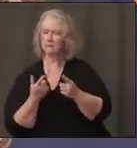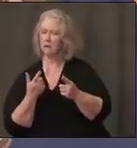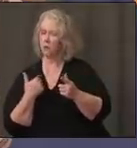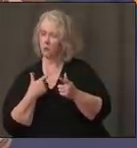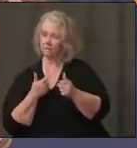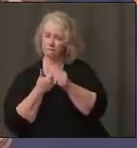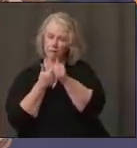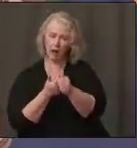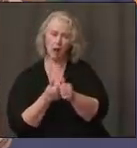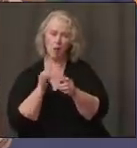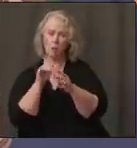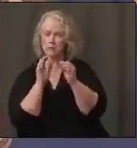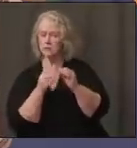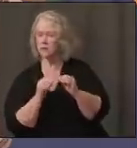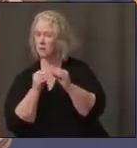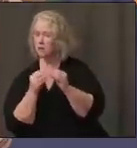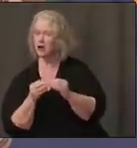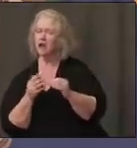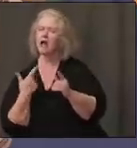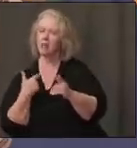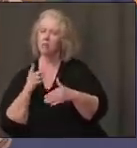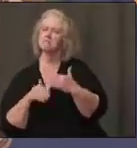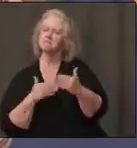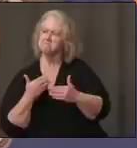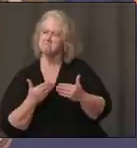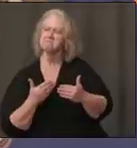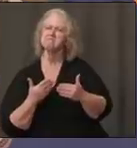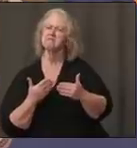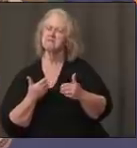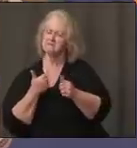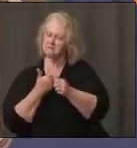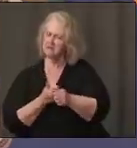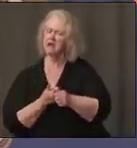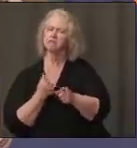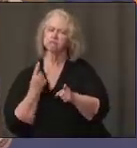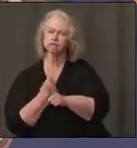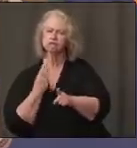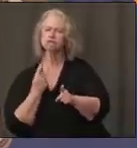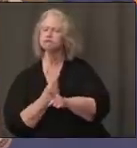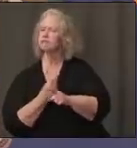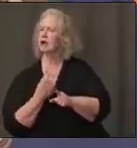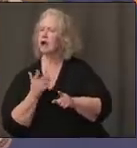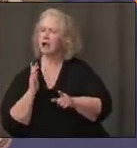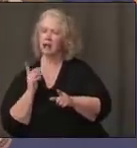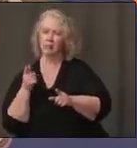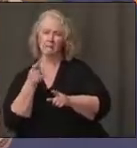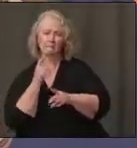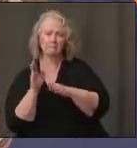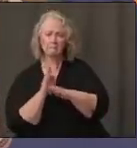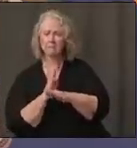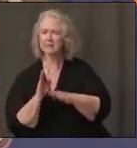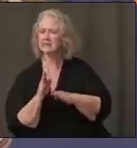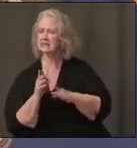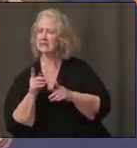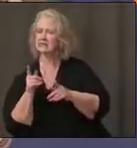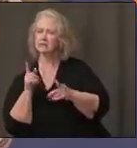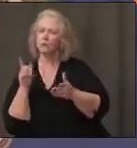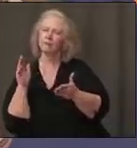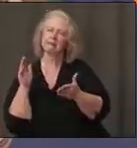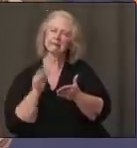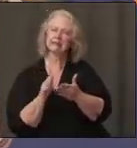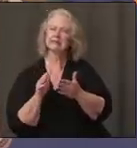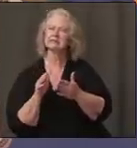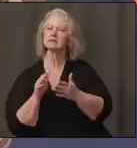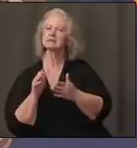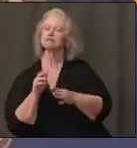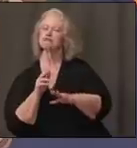those metrics. I think we can proceed on a very thoughtful basis with those businesses that are least likely to be dangerous and most likely to